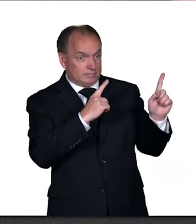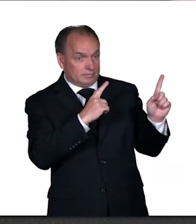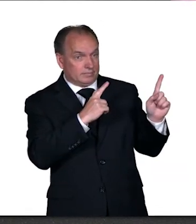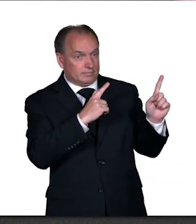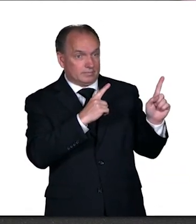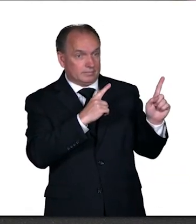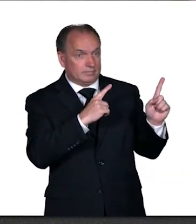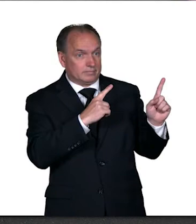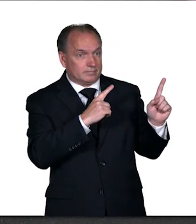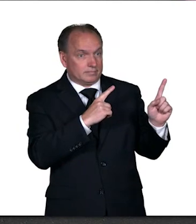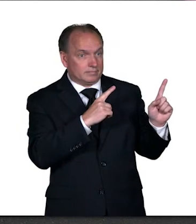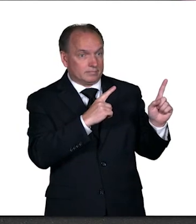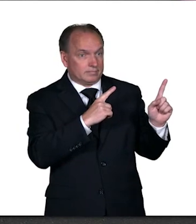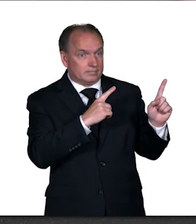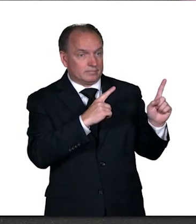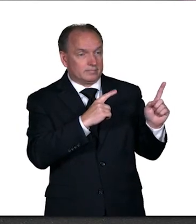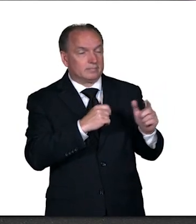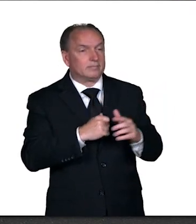like this.